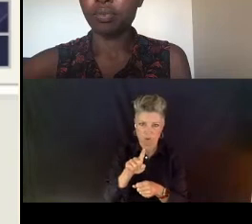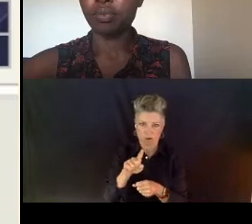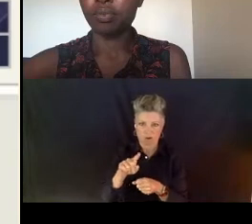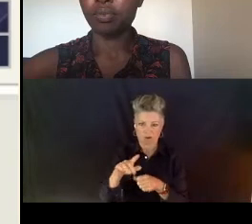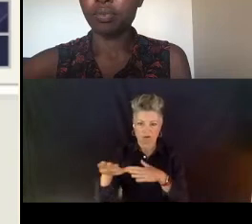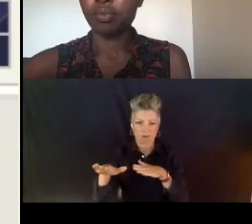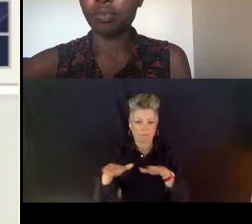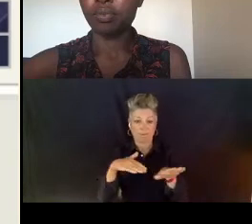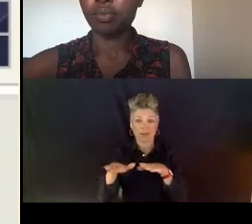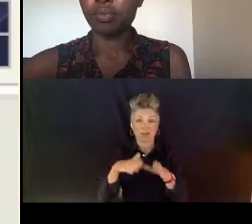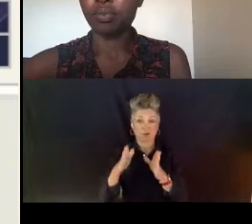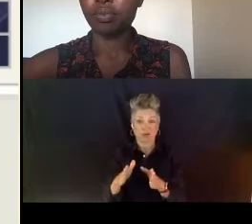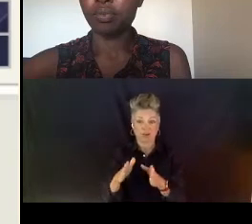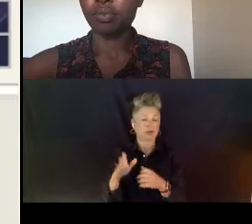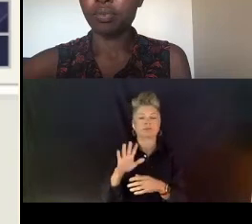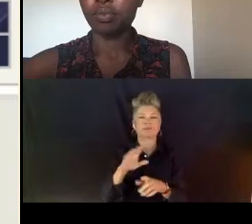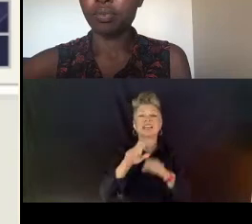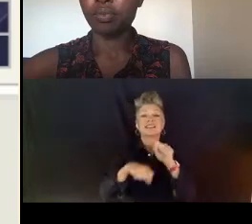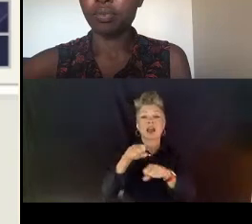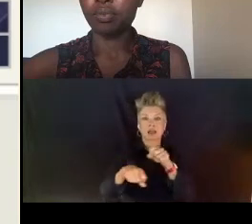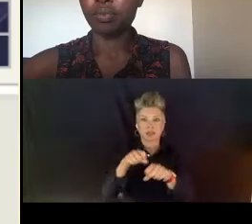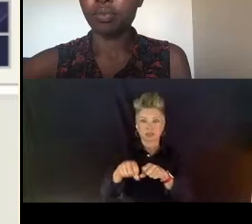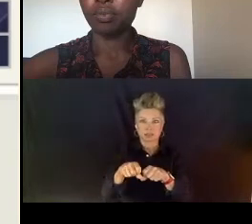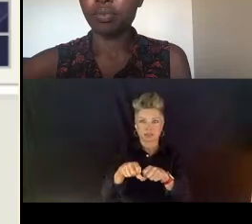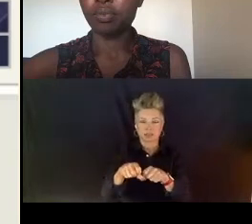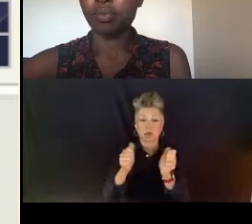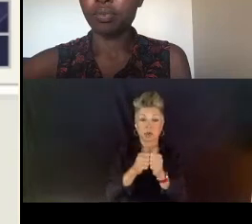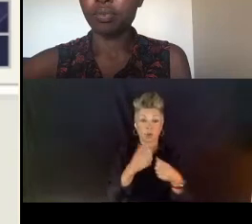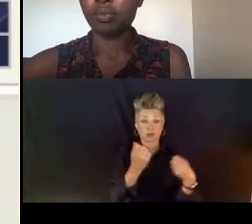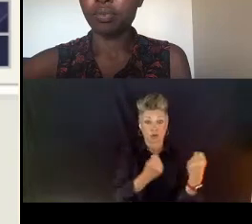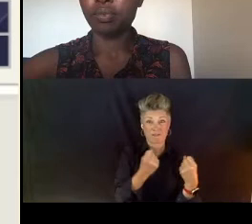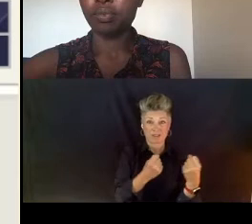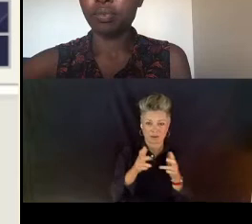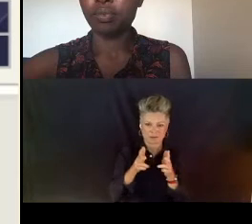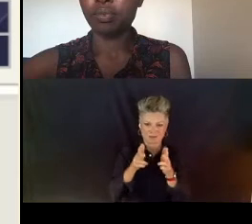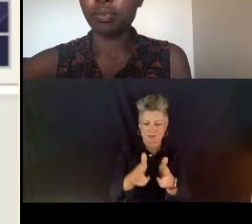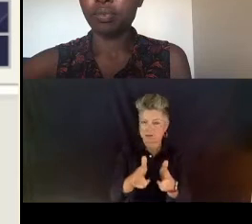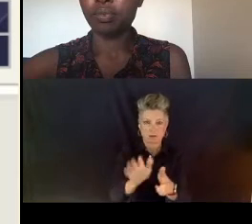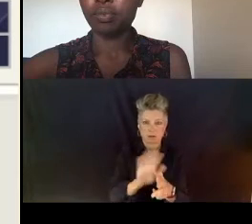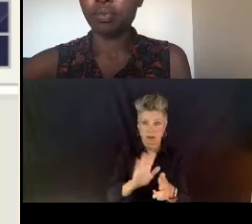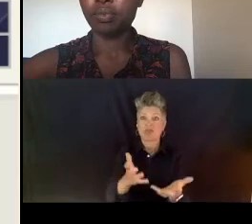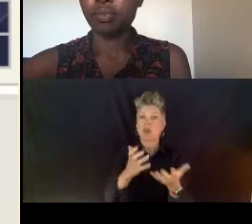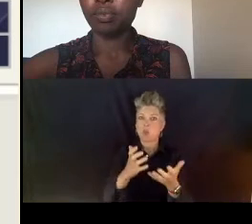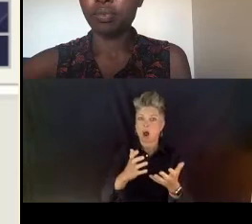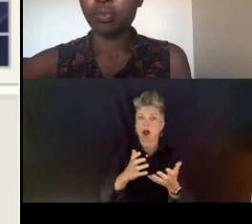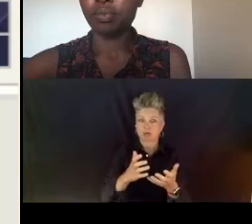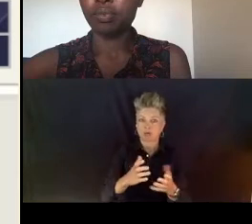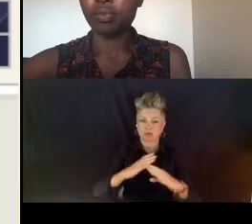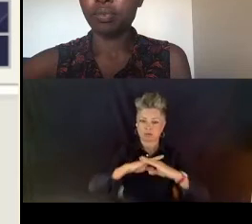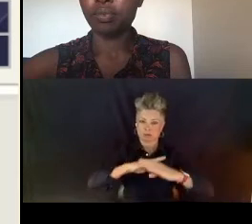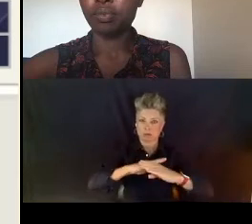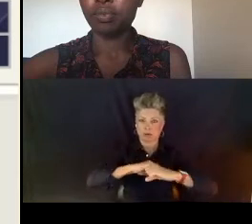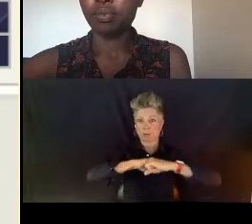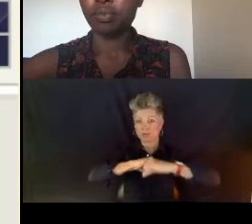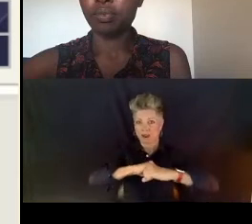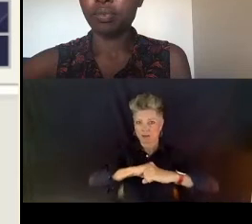to our cyclists next to the traffic. So they wanted protected bike lanes. So that's what you're saying here is